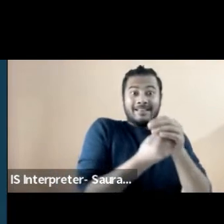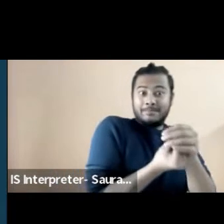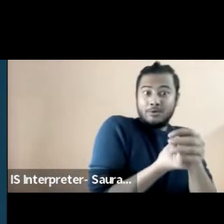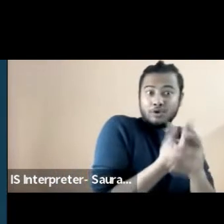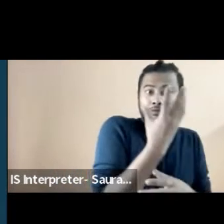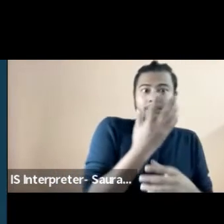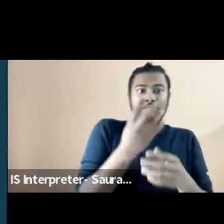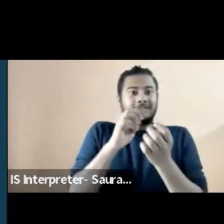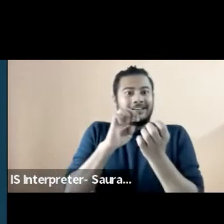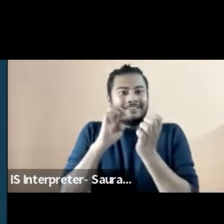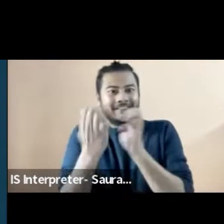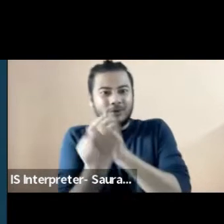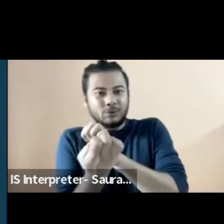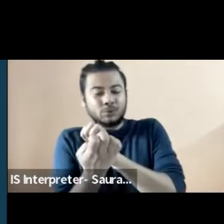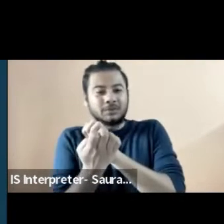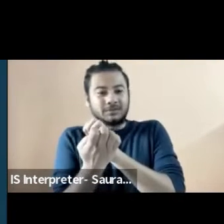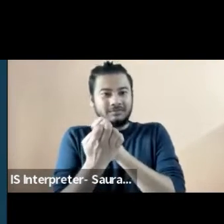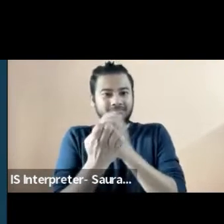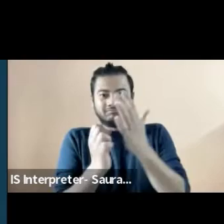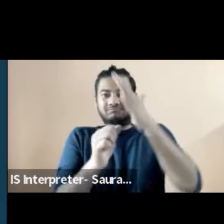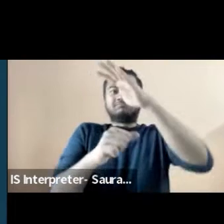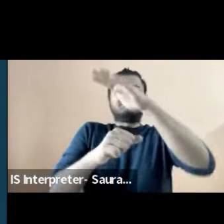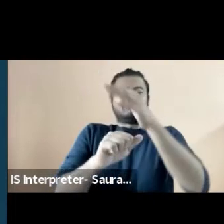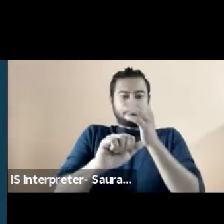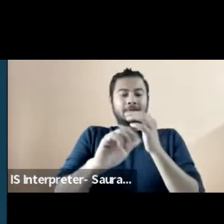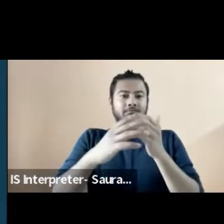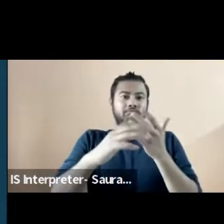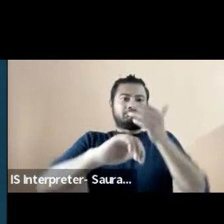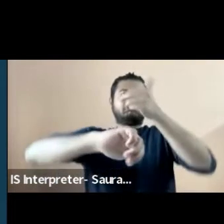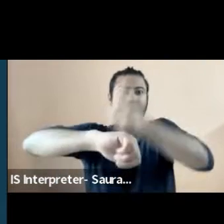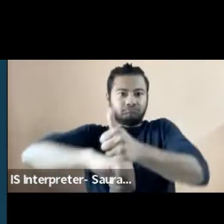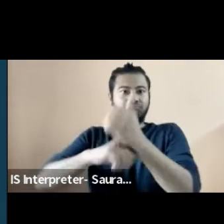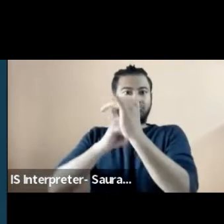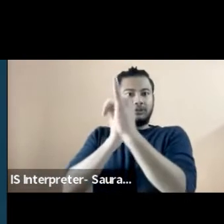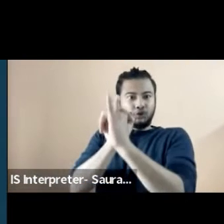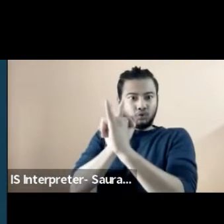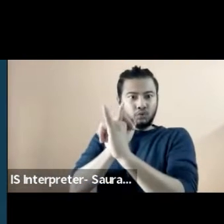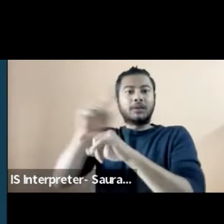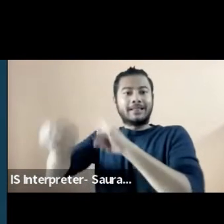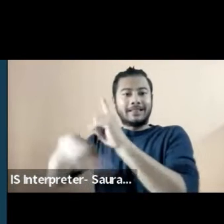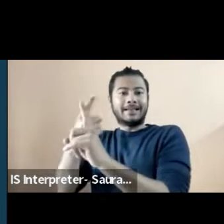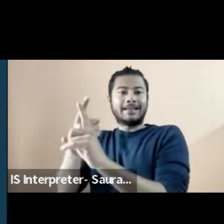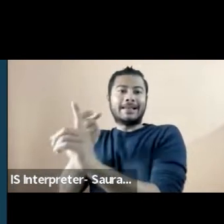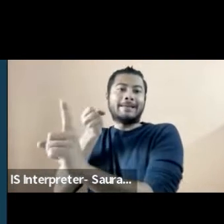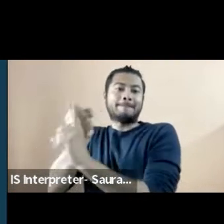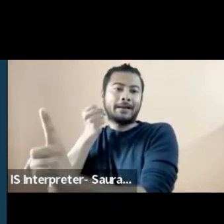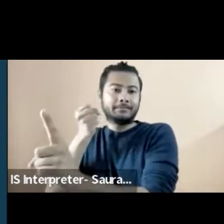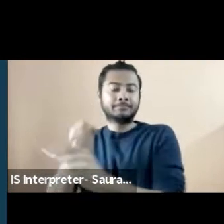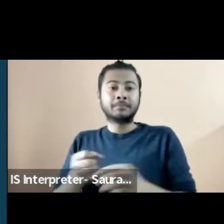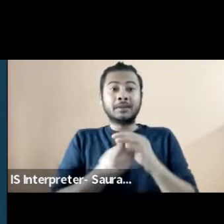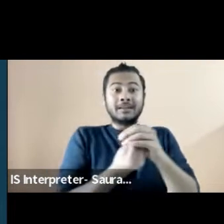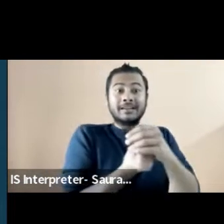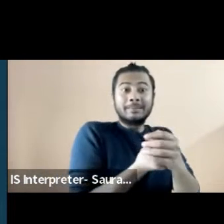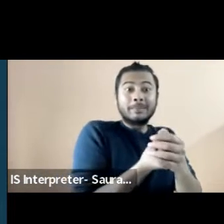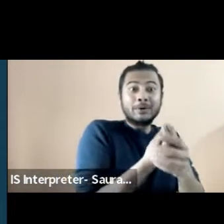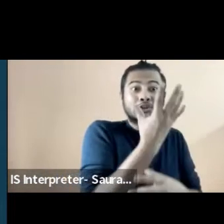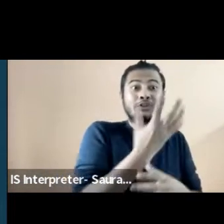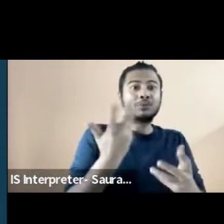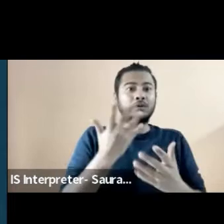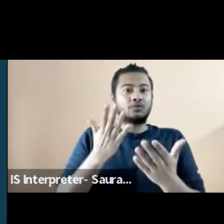and institutionalization, and evaluation and impact. For emergence, we found that the legacy of rights-based social